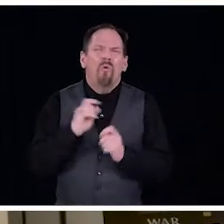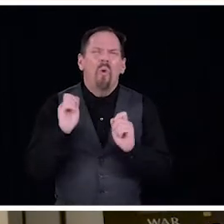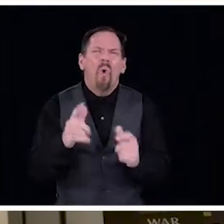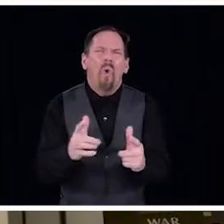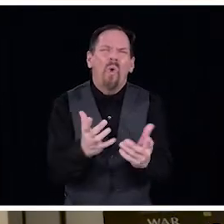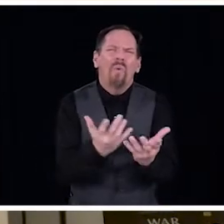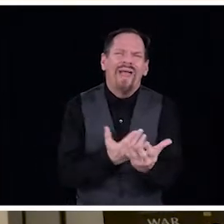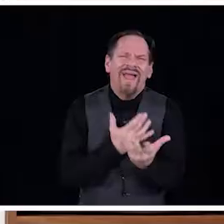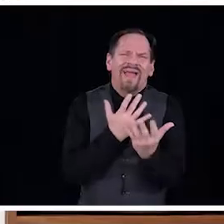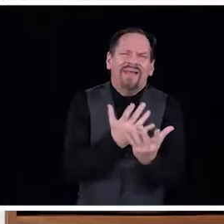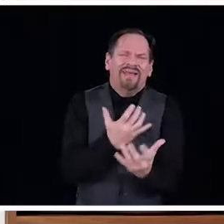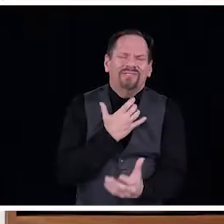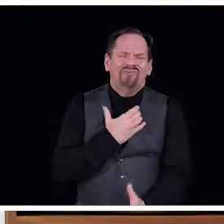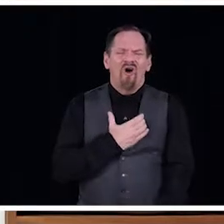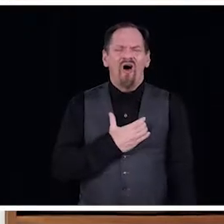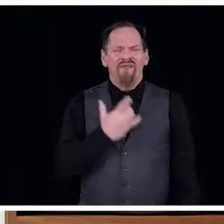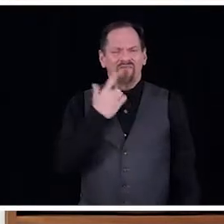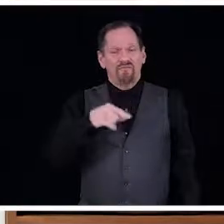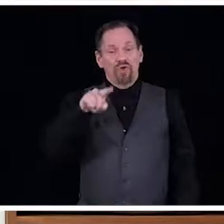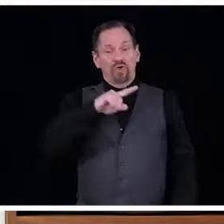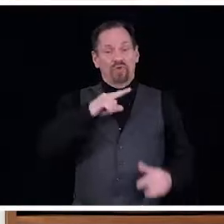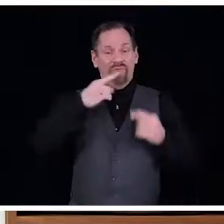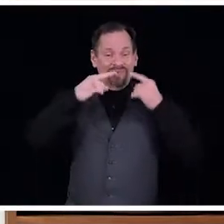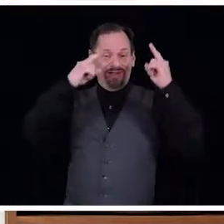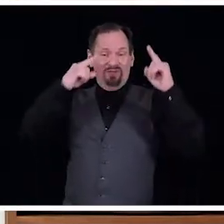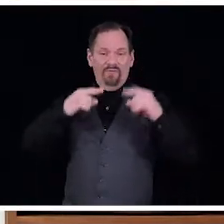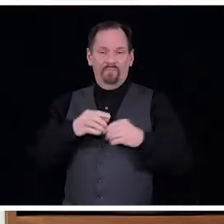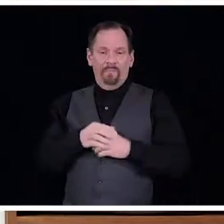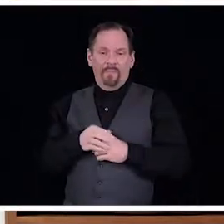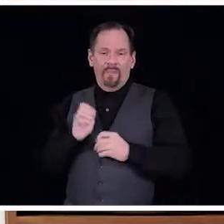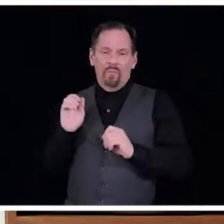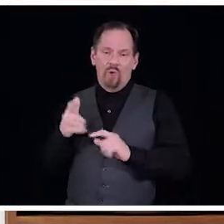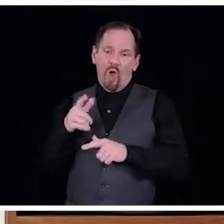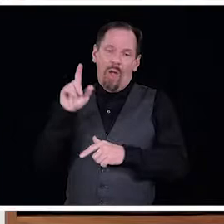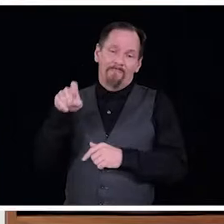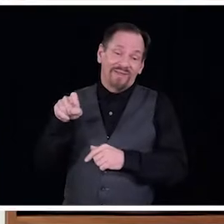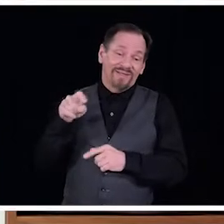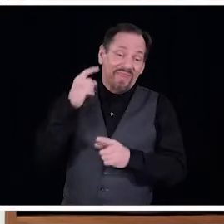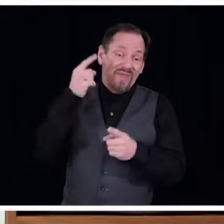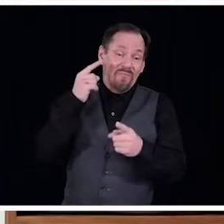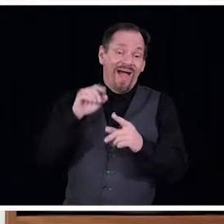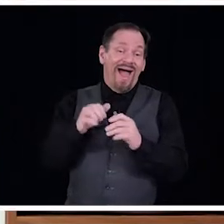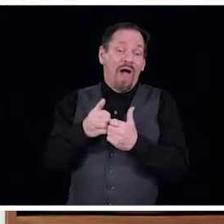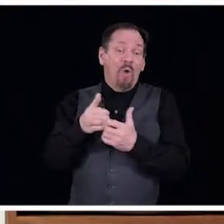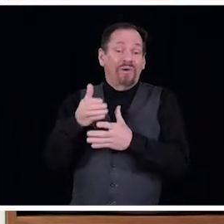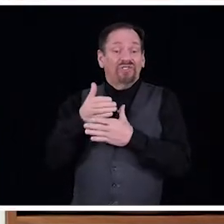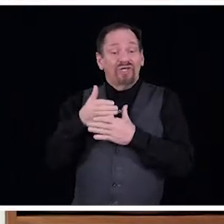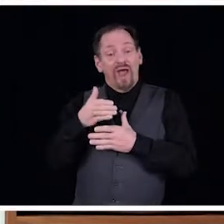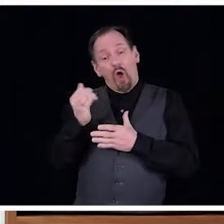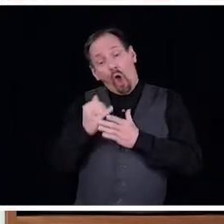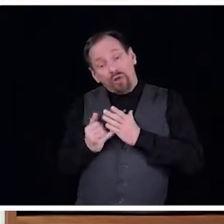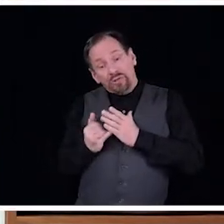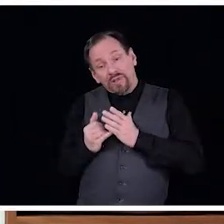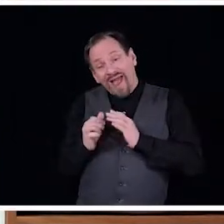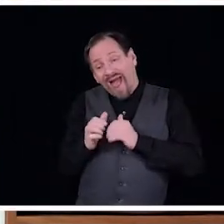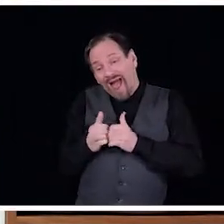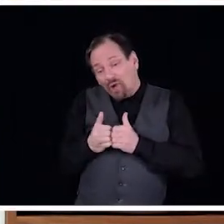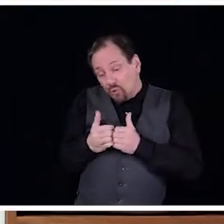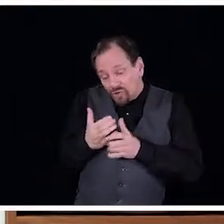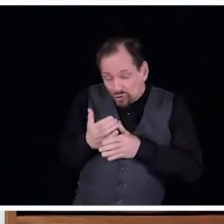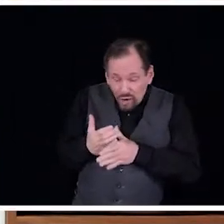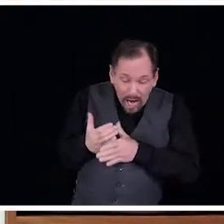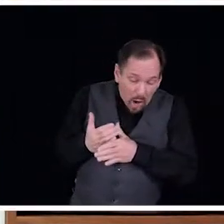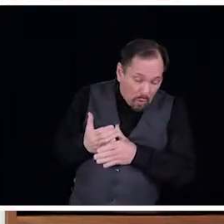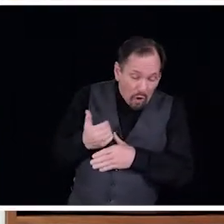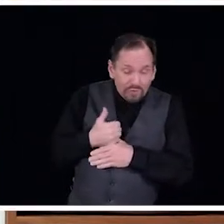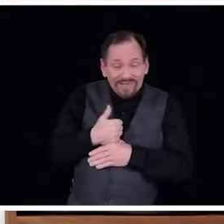to offer your art. And we all have to think about, how do we share our art? How do we share ourselves as